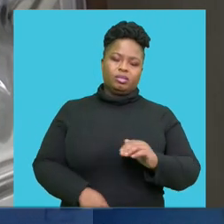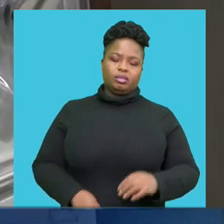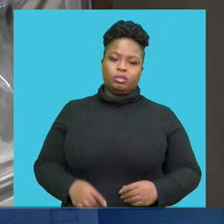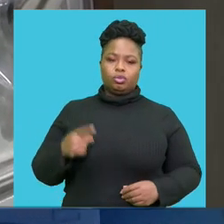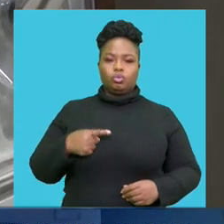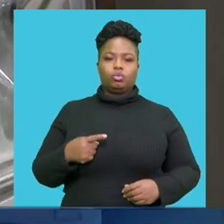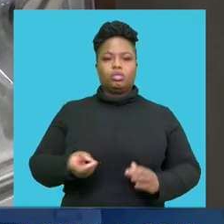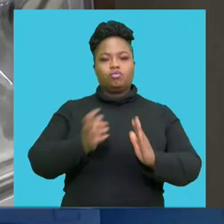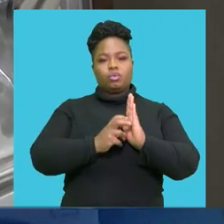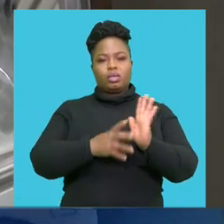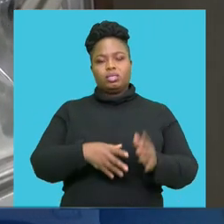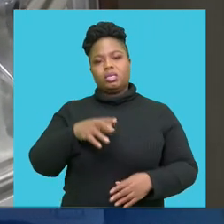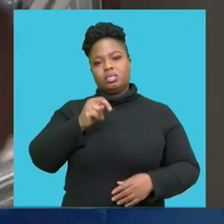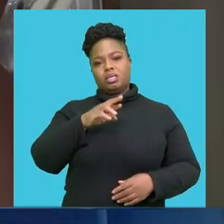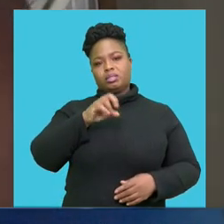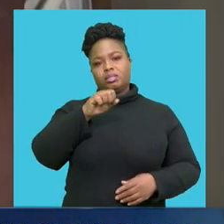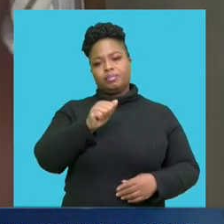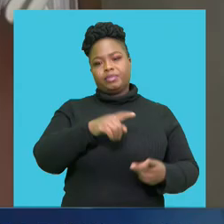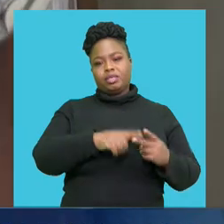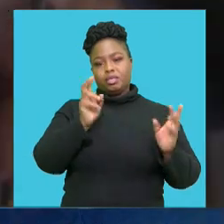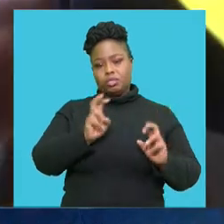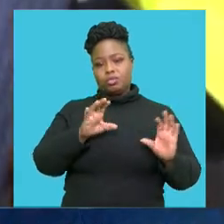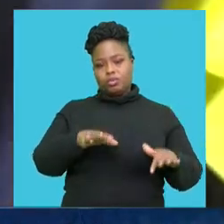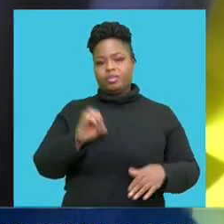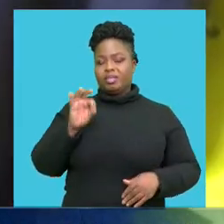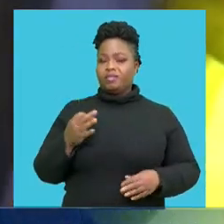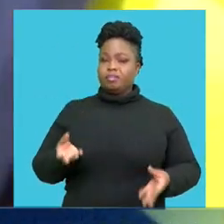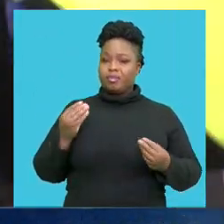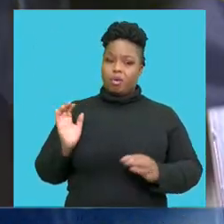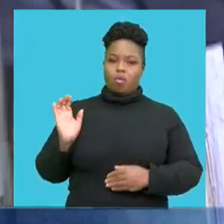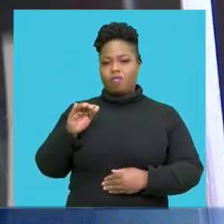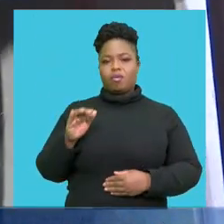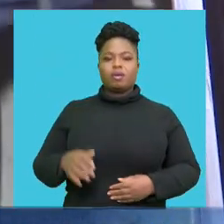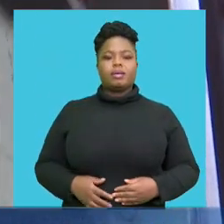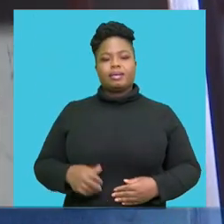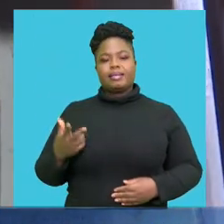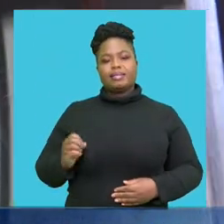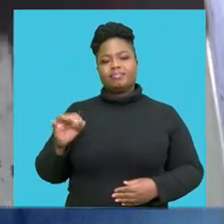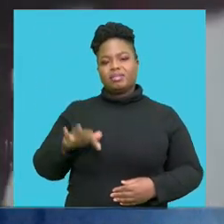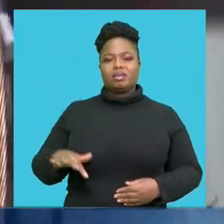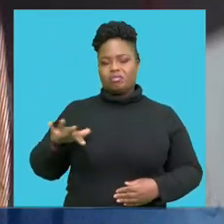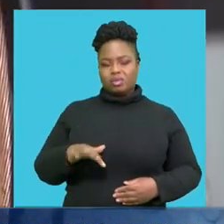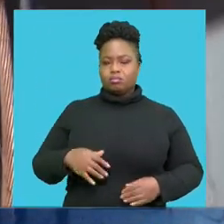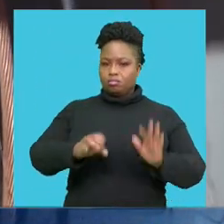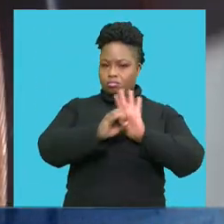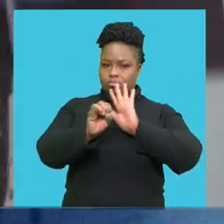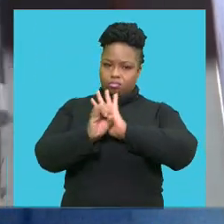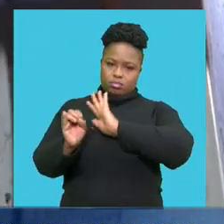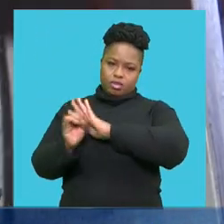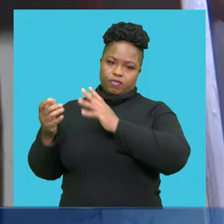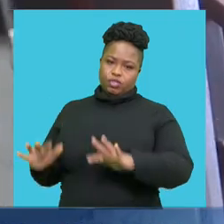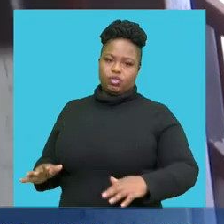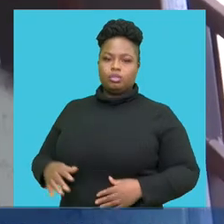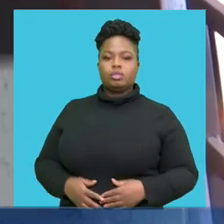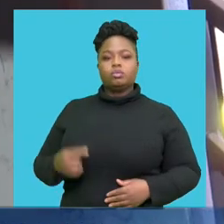the regulator, NERSA and ESCOM, whenever we actually exceed this. And most of these over 80 areas that we have identified